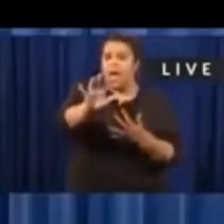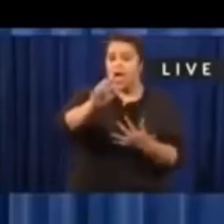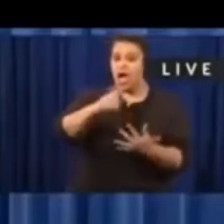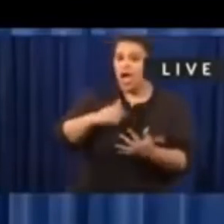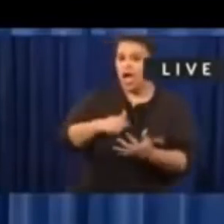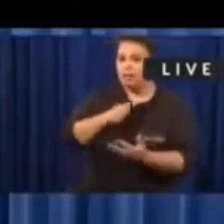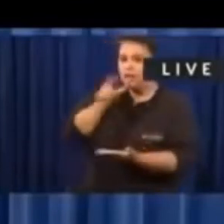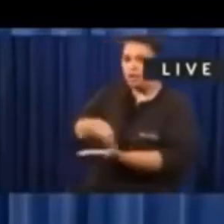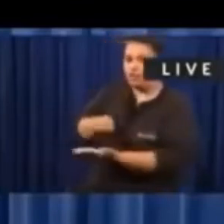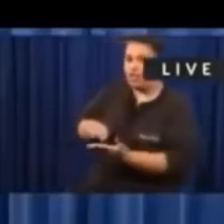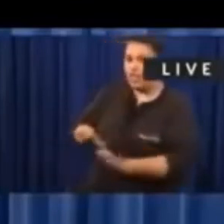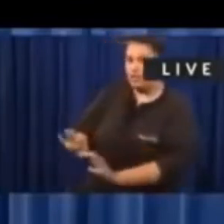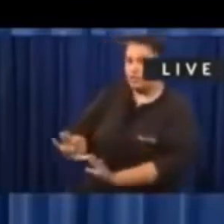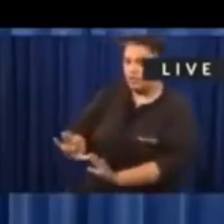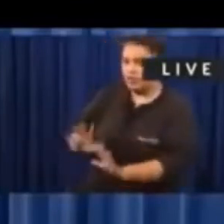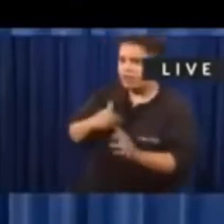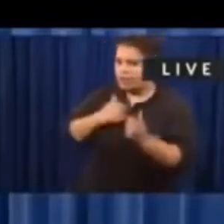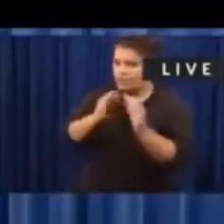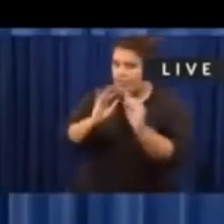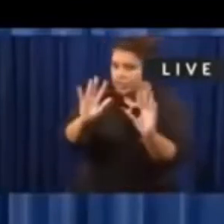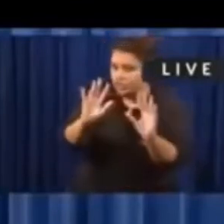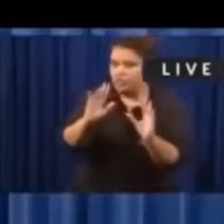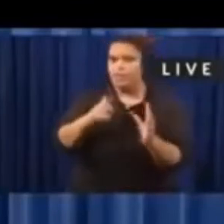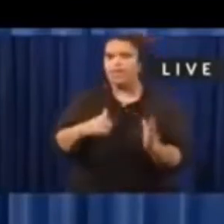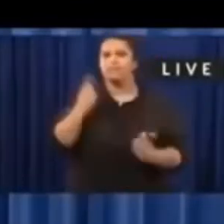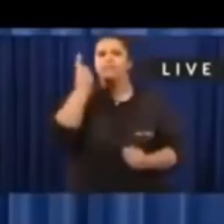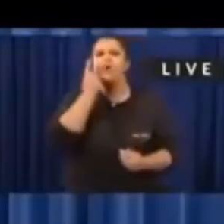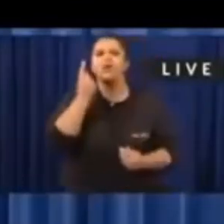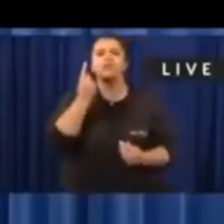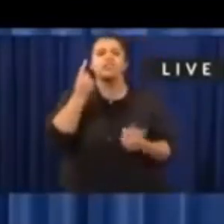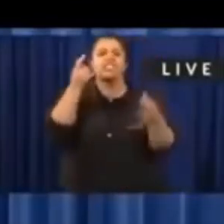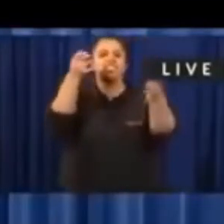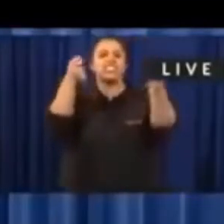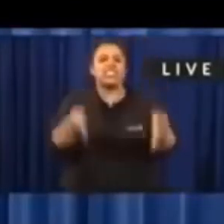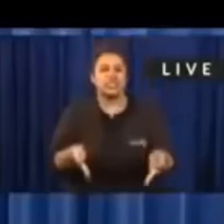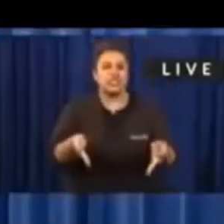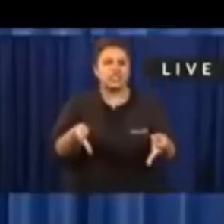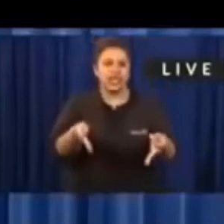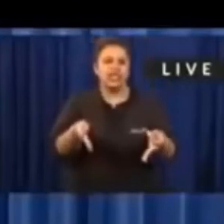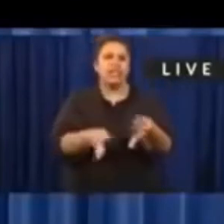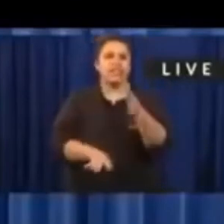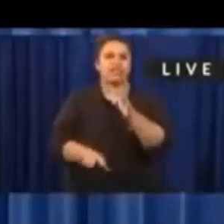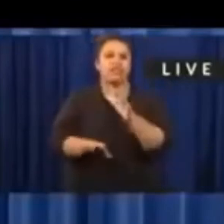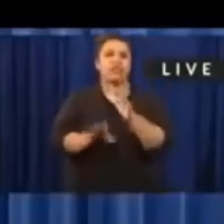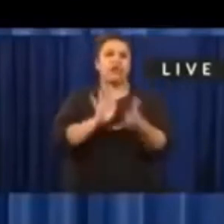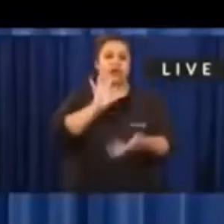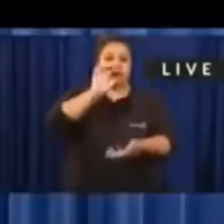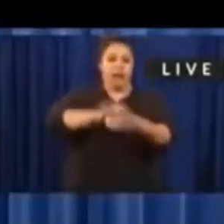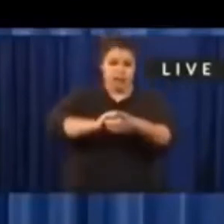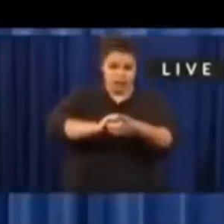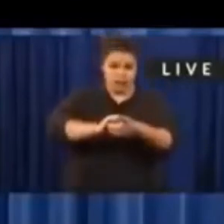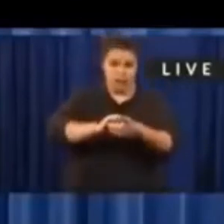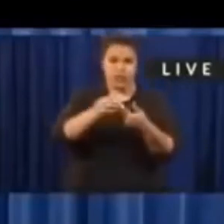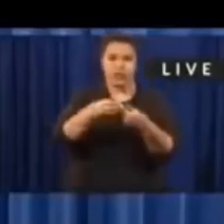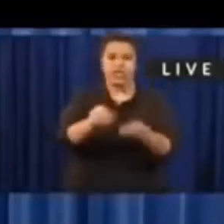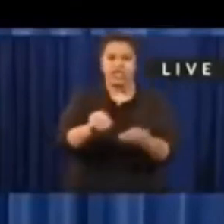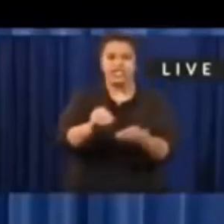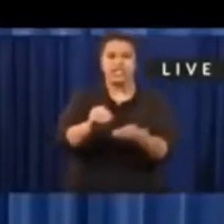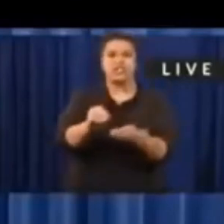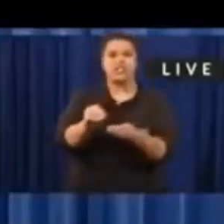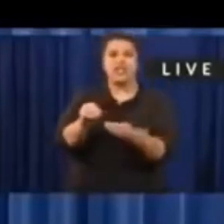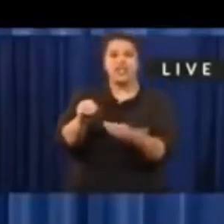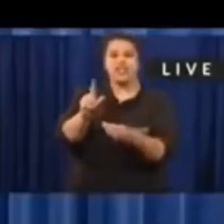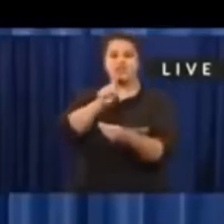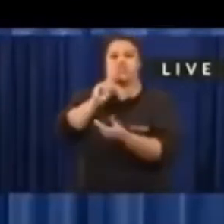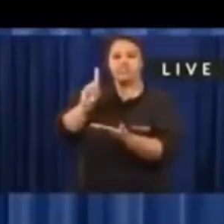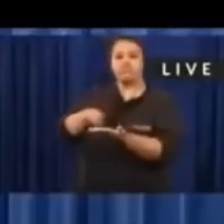what my question is can you tell us why you chose to partner with an organization that demonize this capitalism and seems to be rooted in